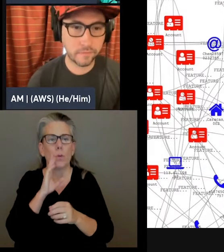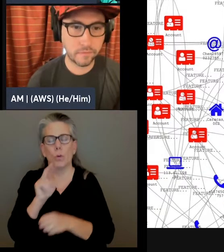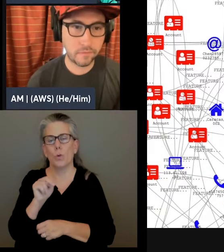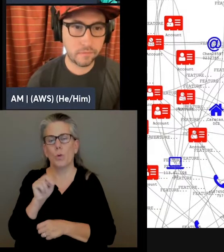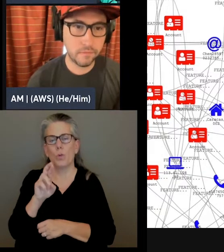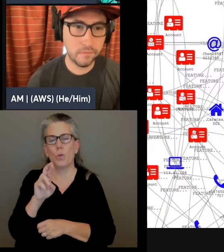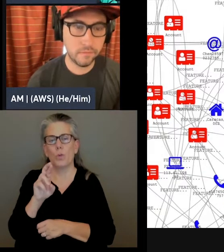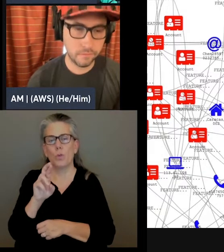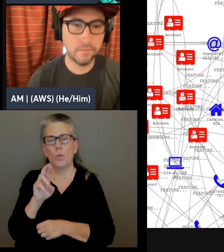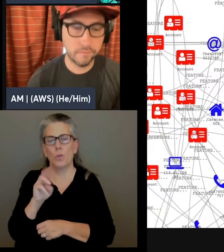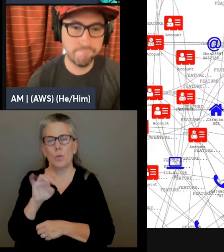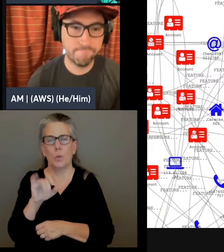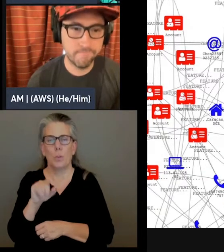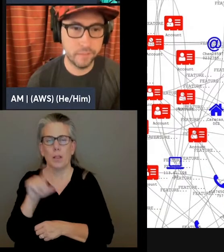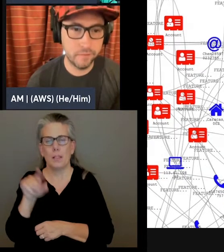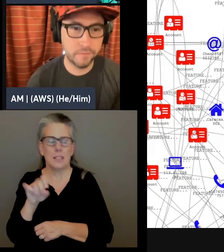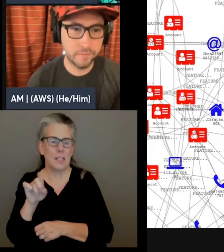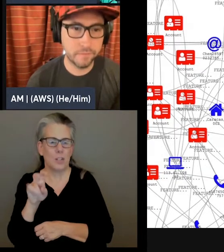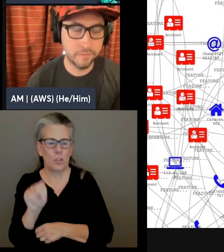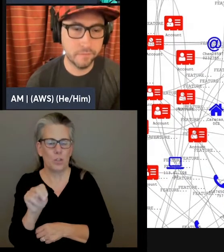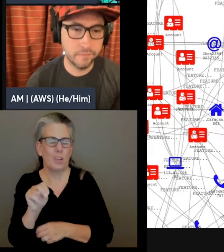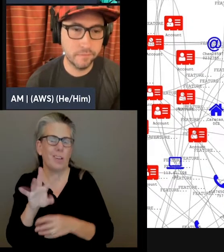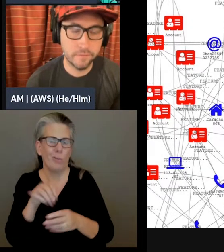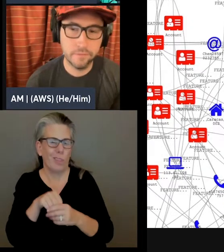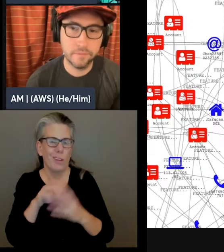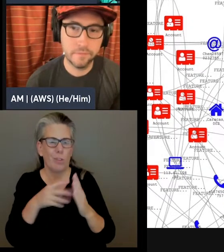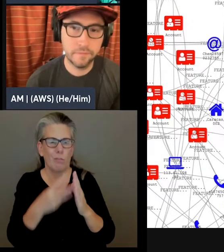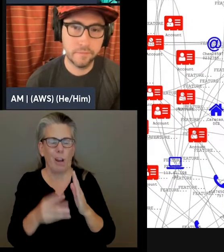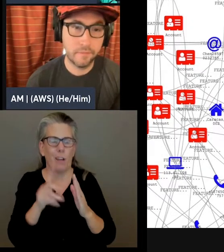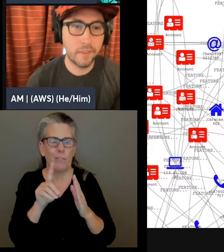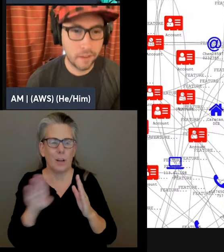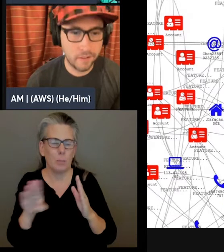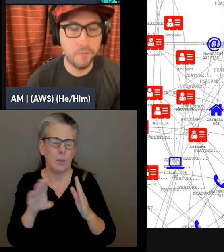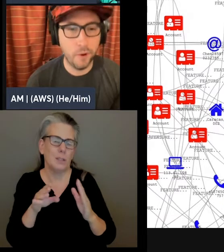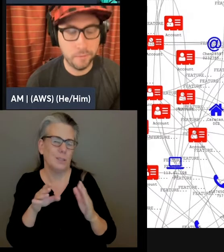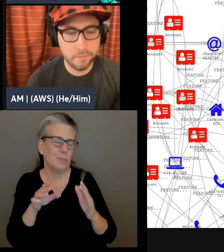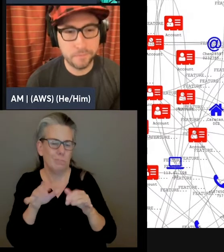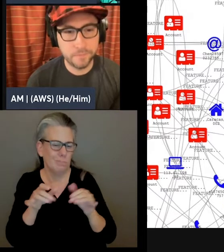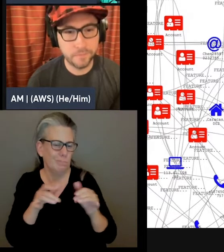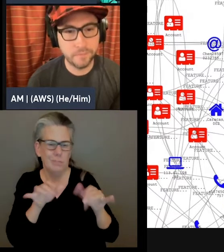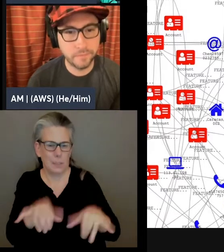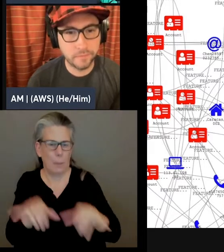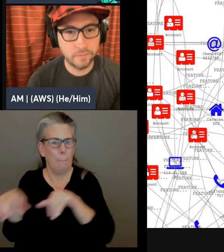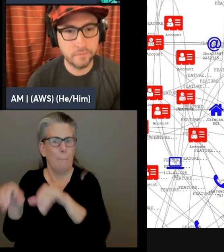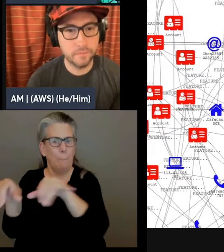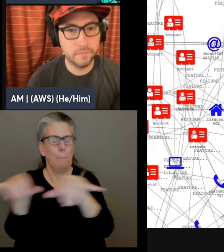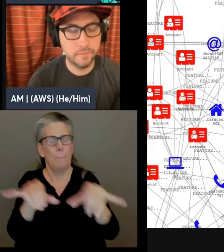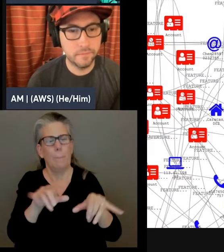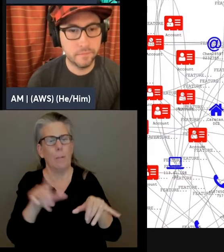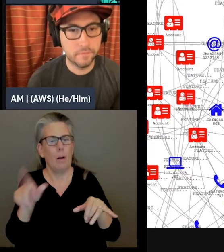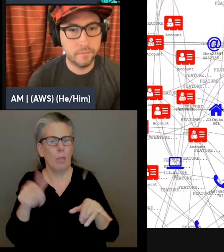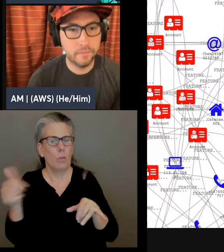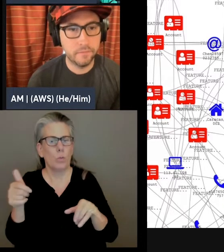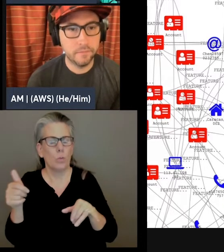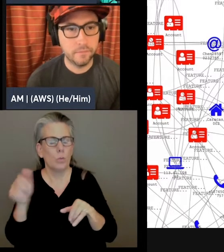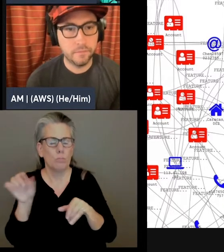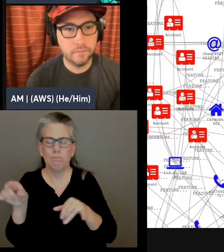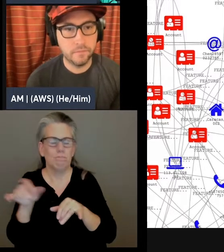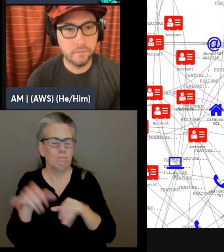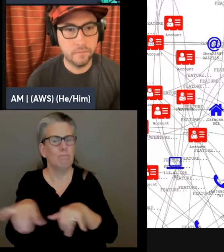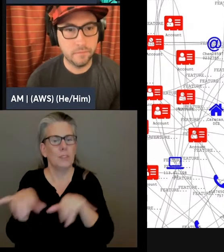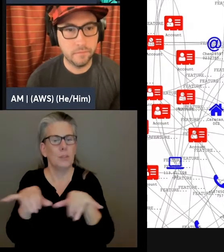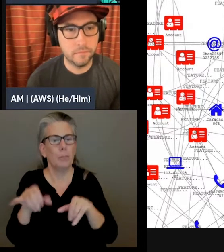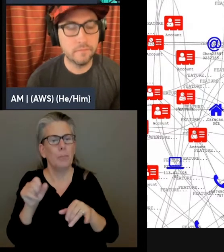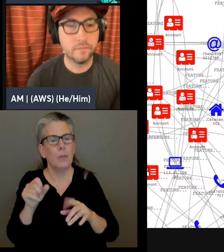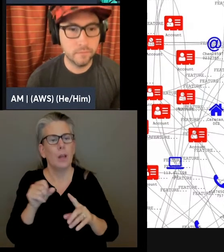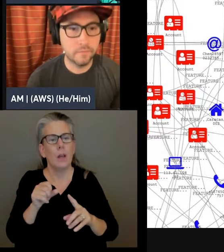is sort of a normal thing, just like it is inside of any other database, because it's really about, when you go to write your